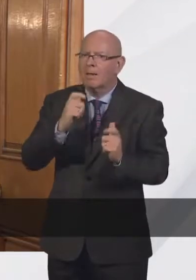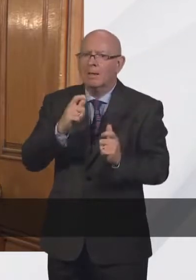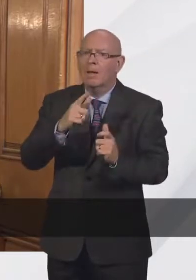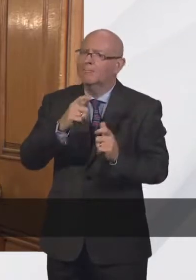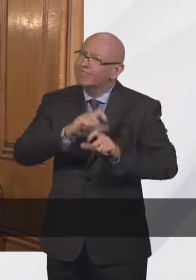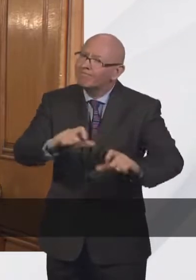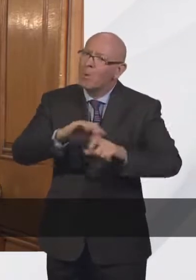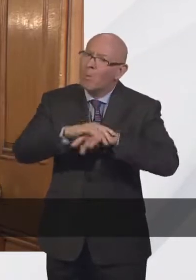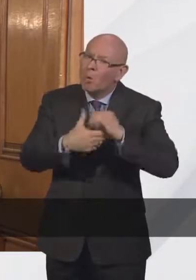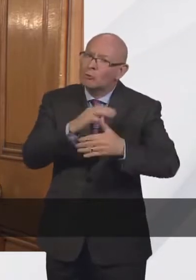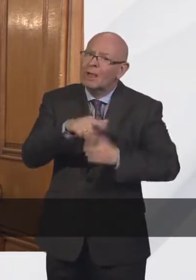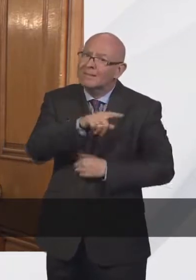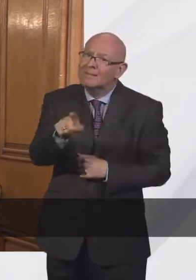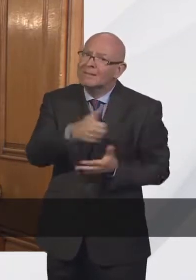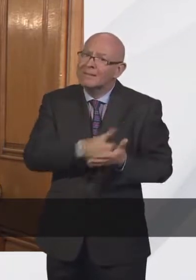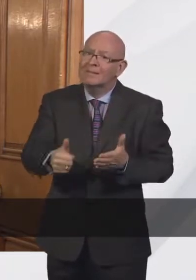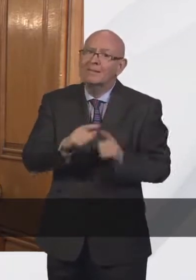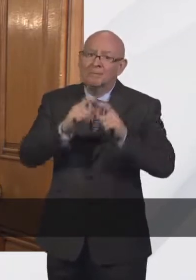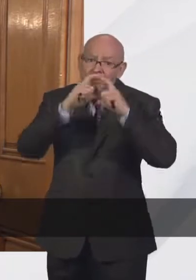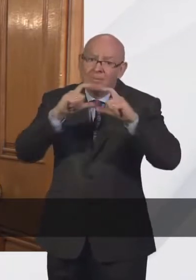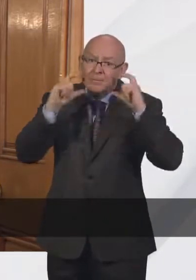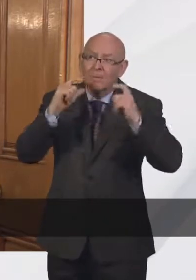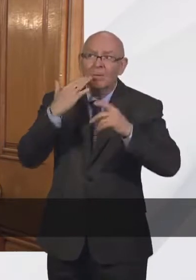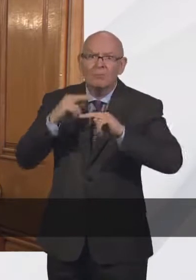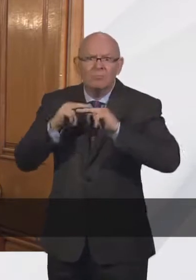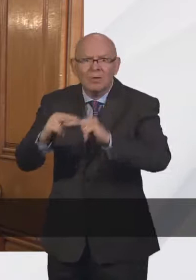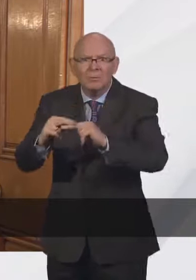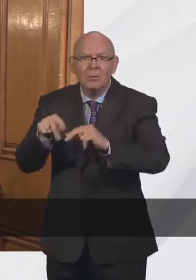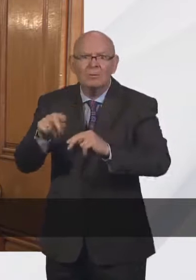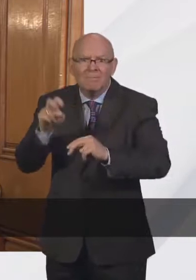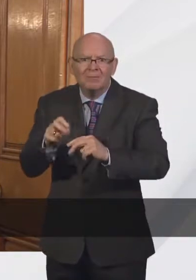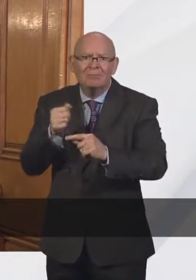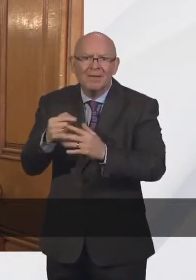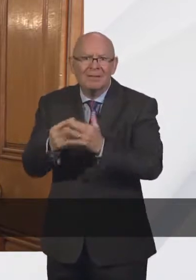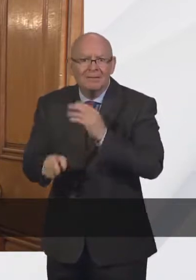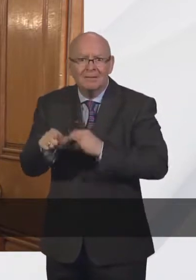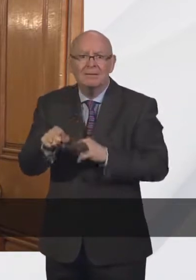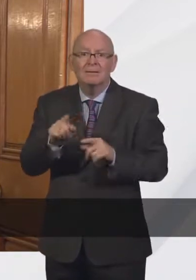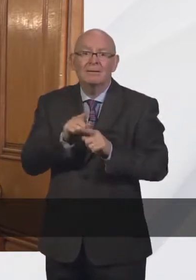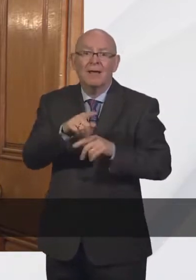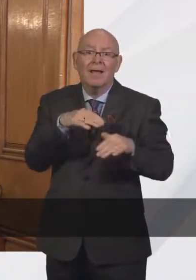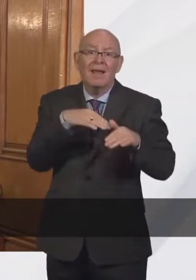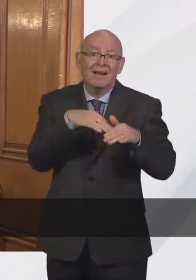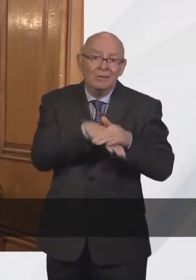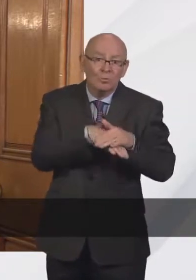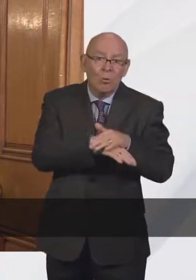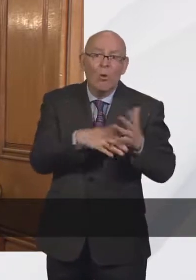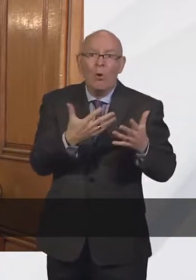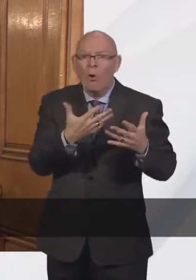Crucially, get a test done immediately if you develop symptoms, and